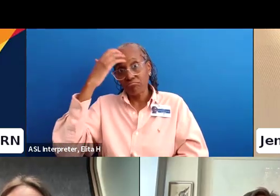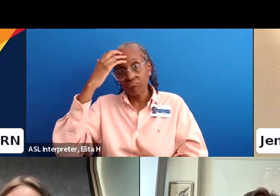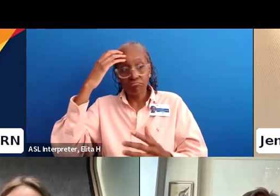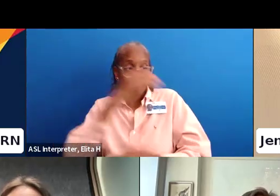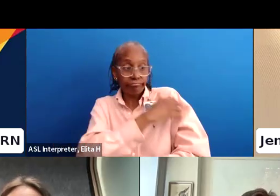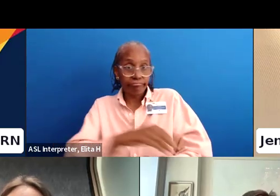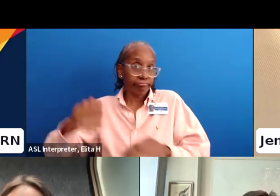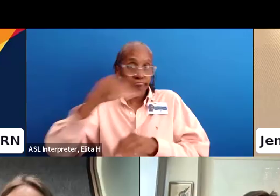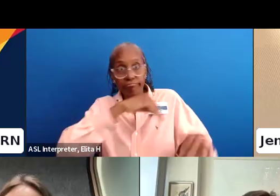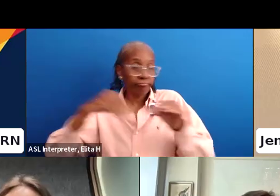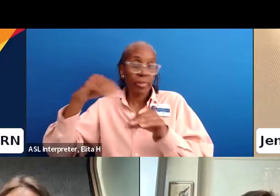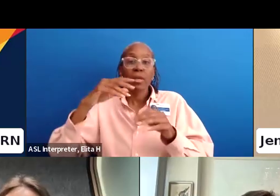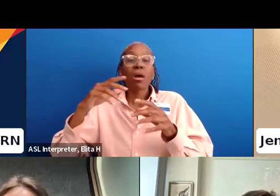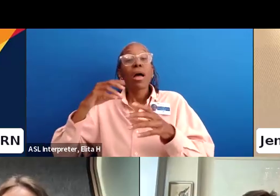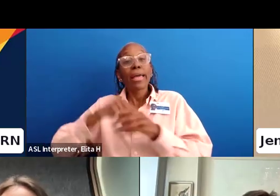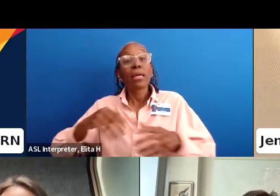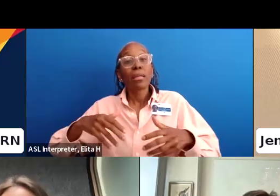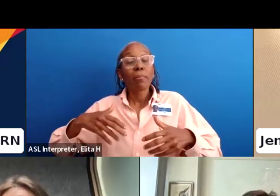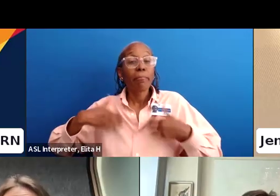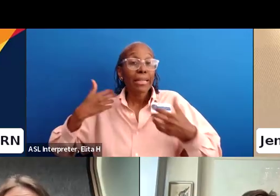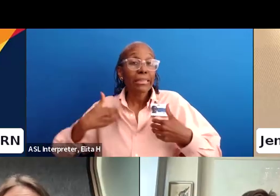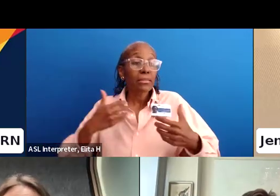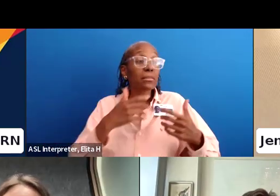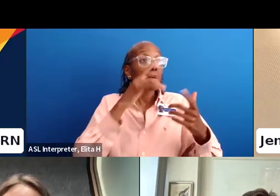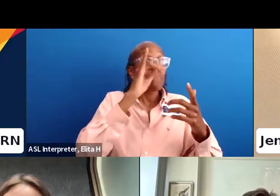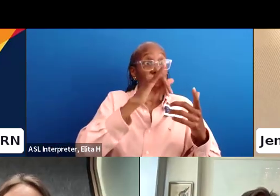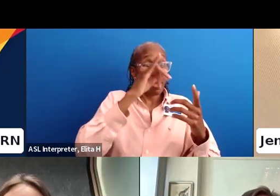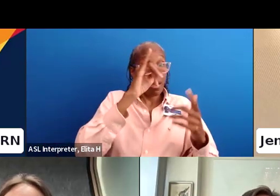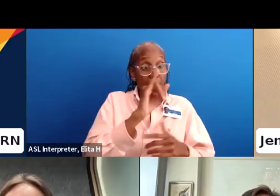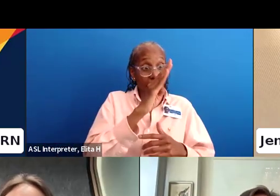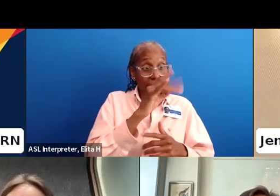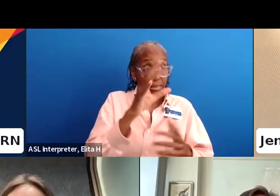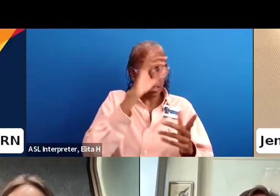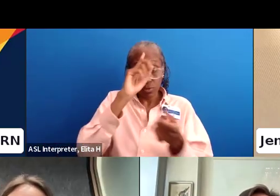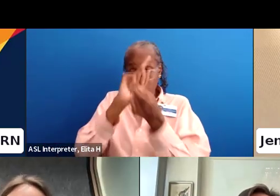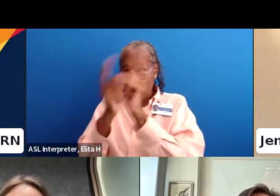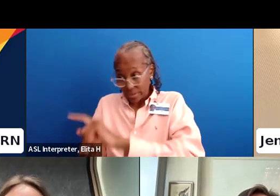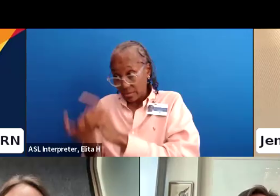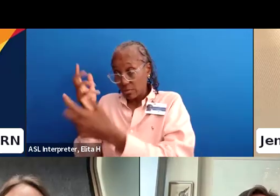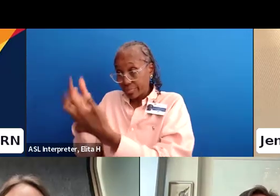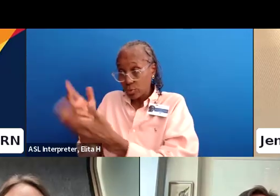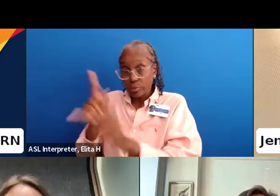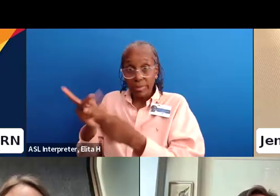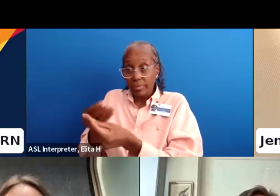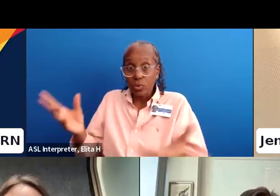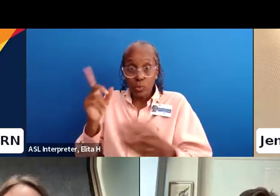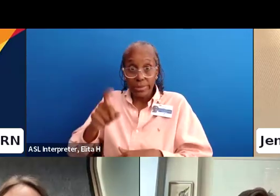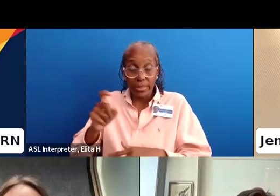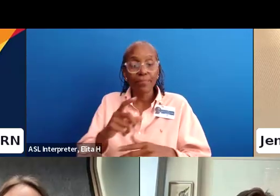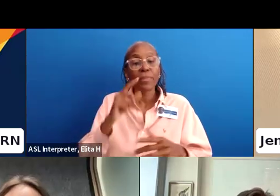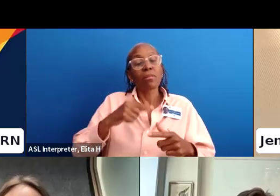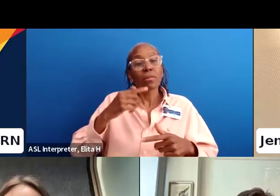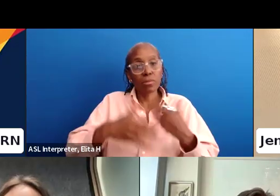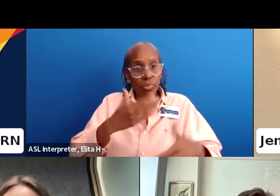years that we have begun the steps for commercial translation, which means getting IBCIs to the people who need them. And embarking on this